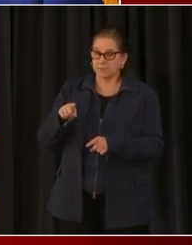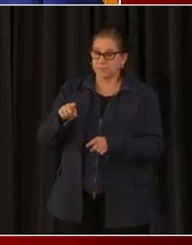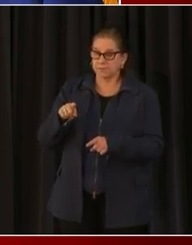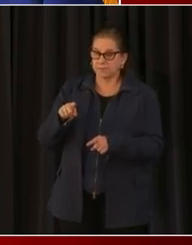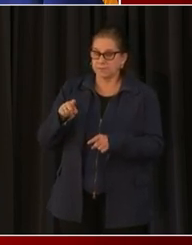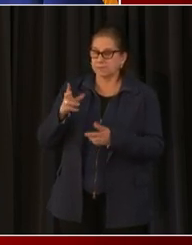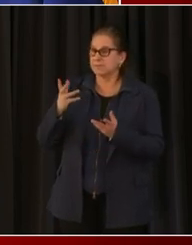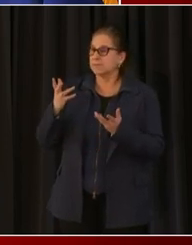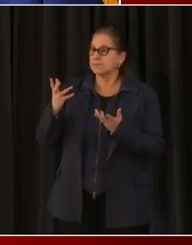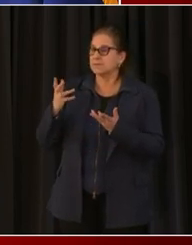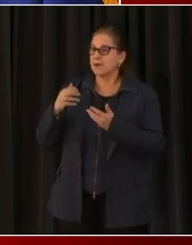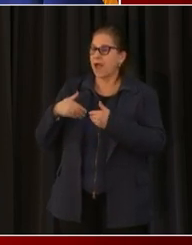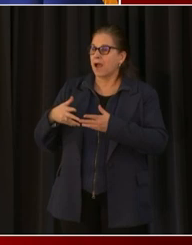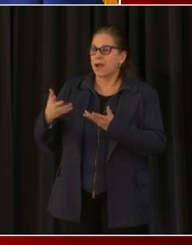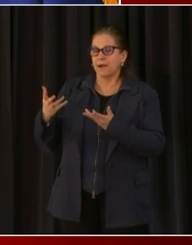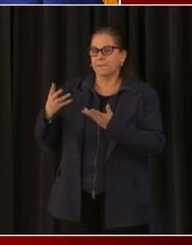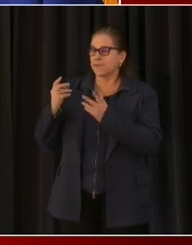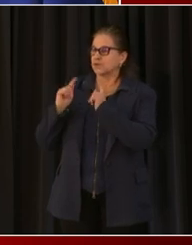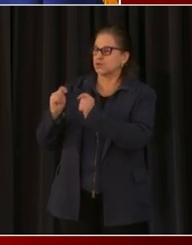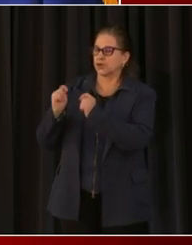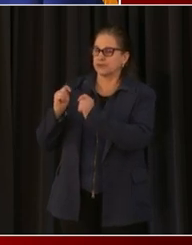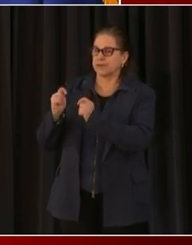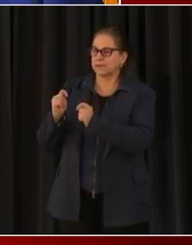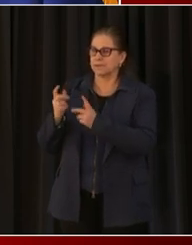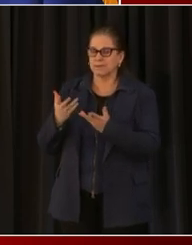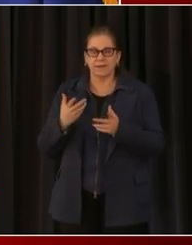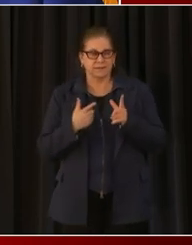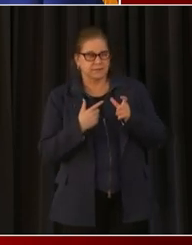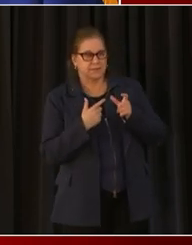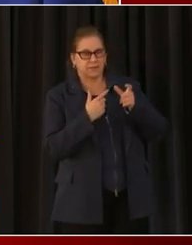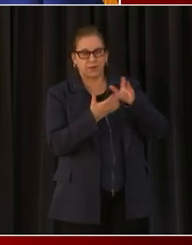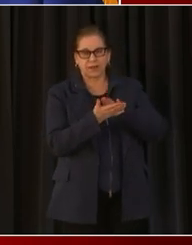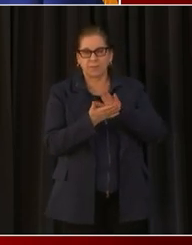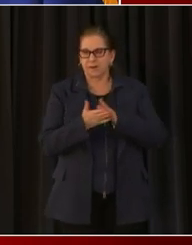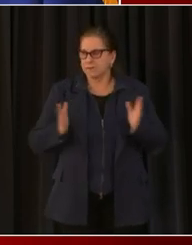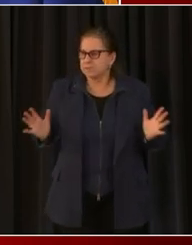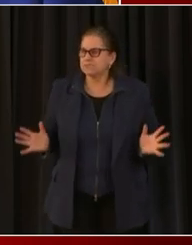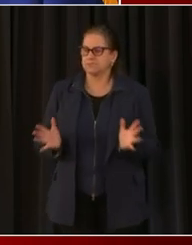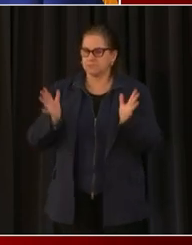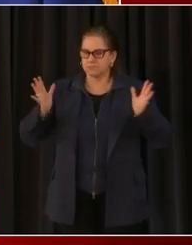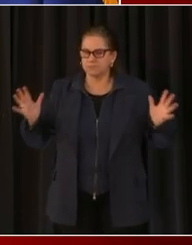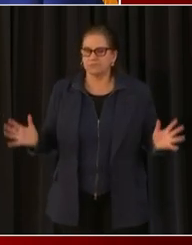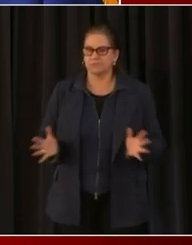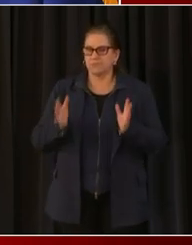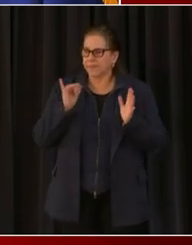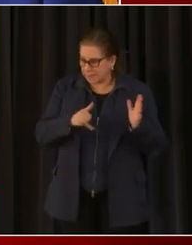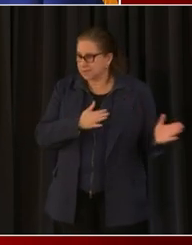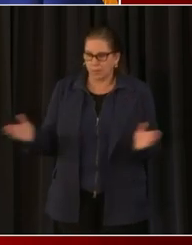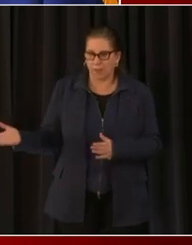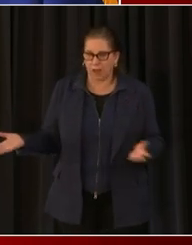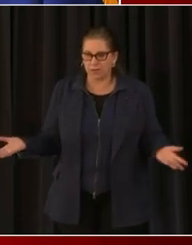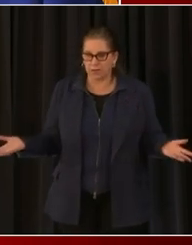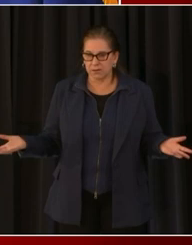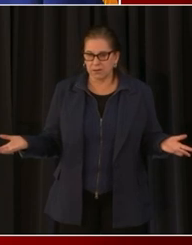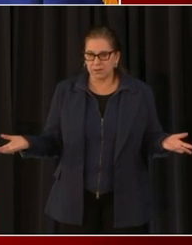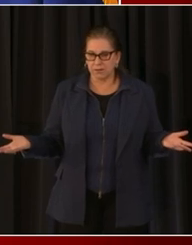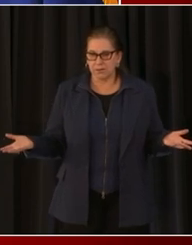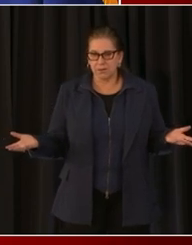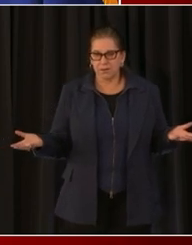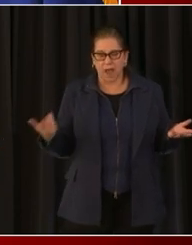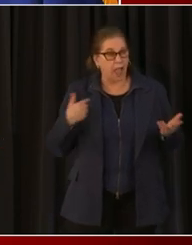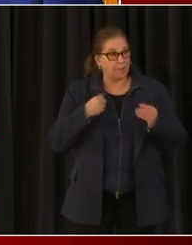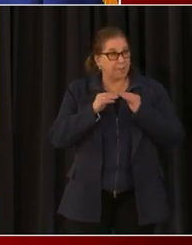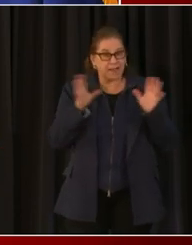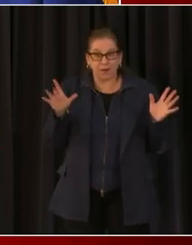would approach academic acceleration, and then there was a question, well, what is the plan? And that is the plan. And I think we need to be really